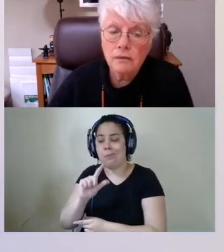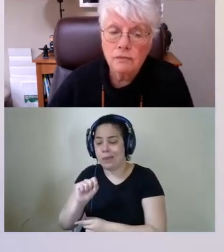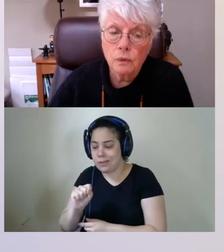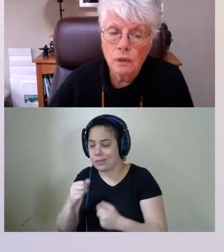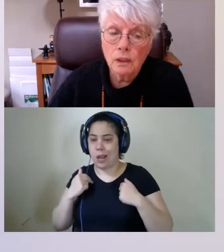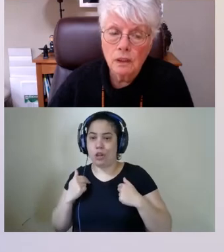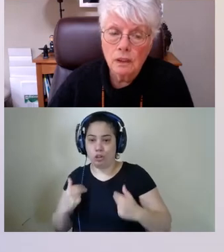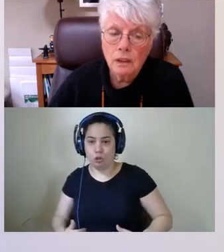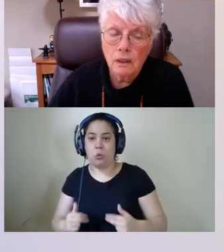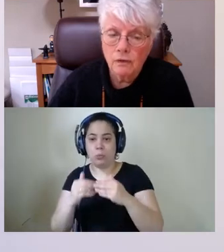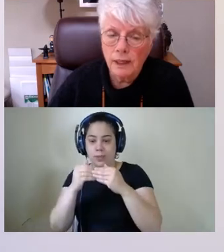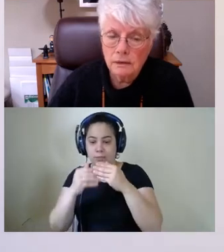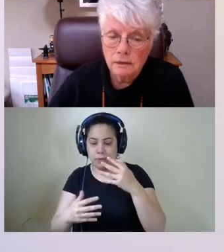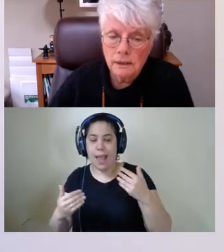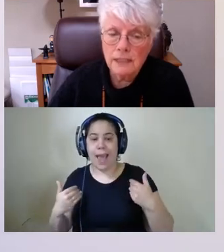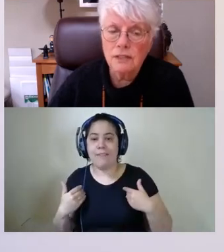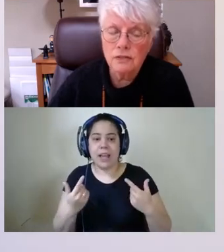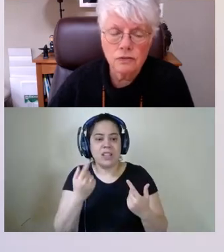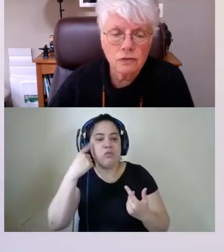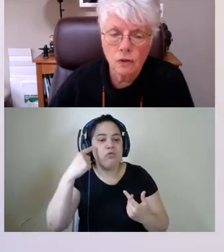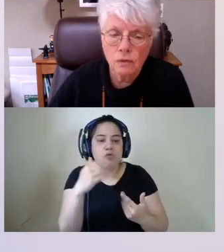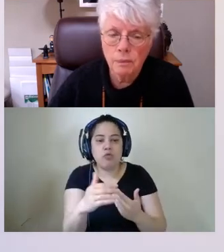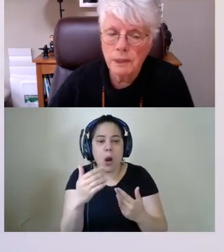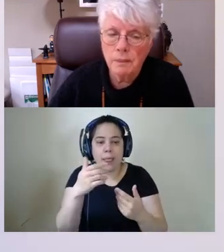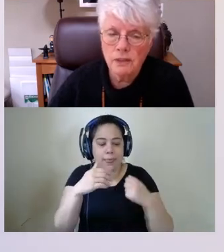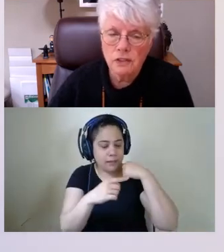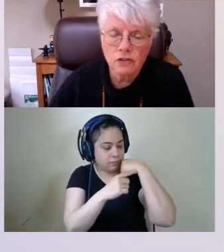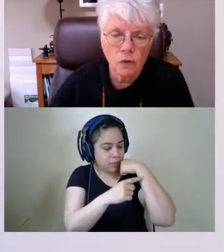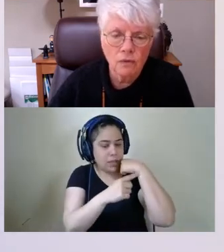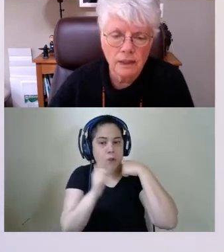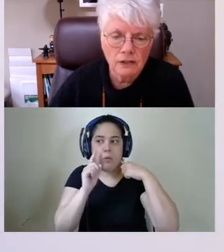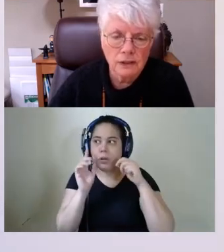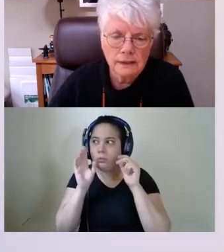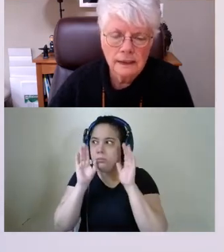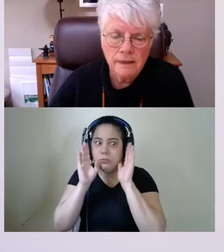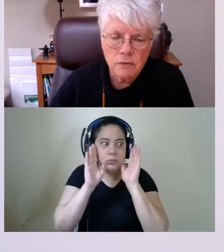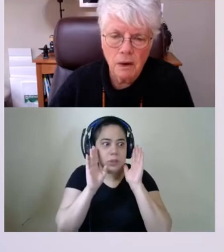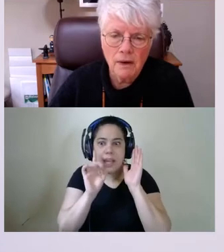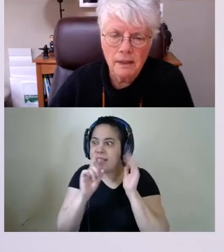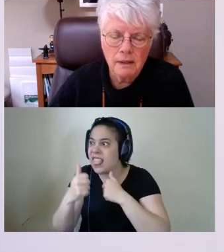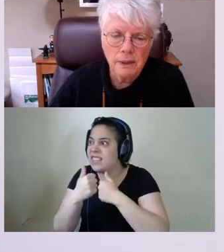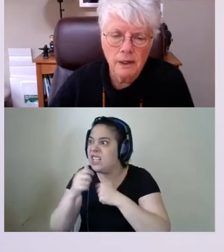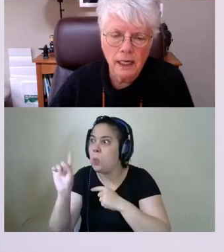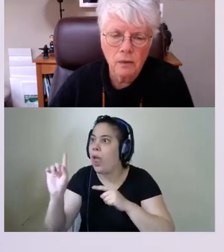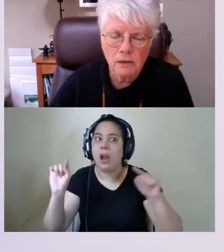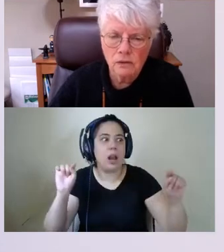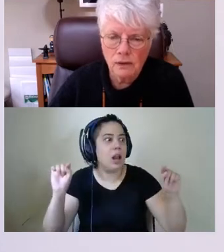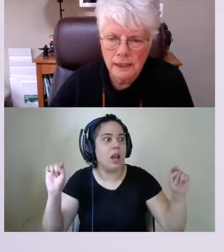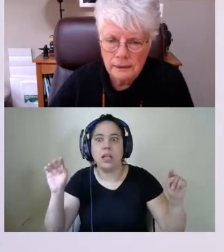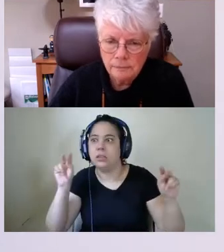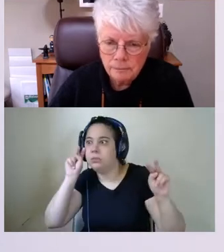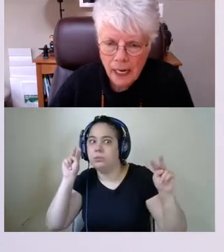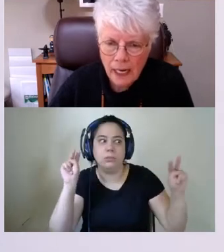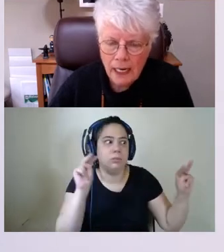scanning for a threat. That's its pretty much its sole function, this part of the periaqueductal